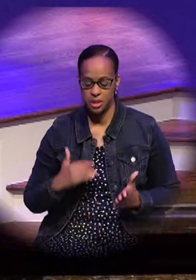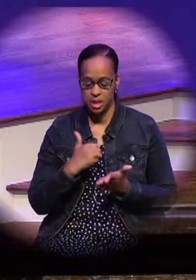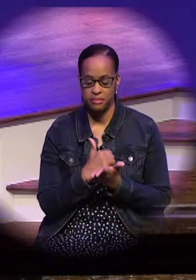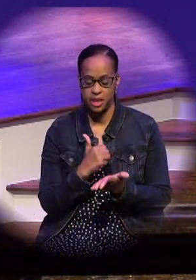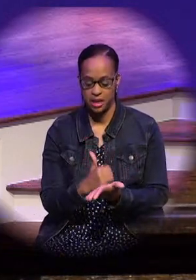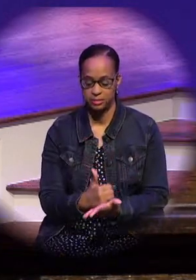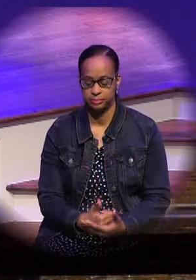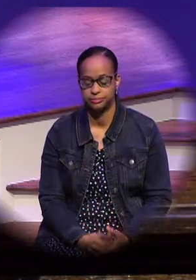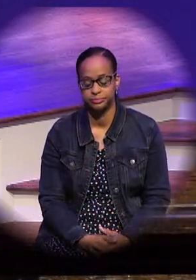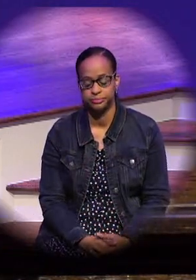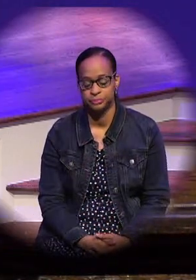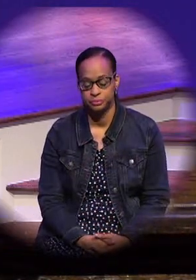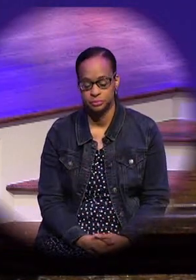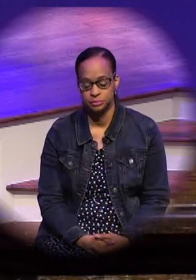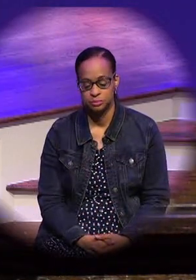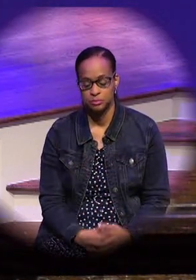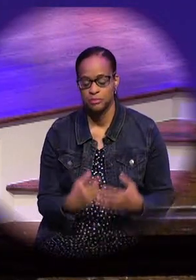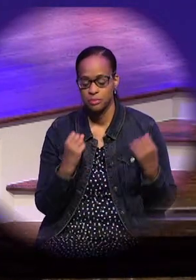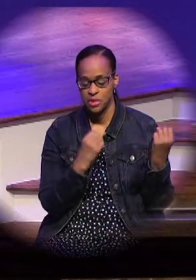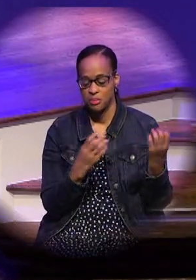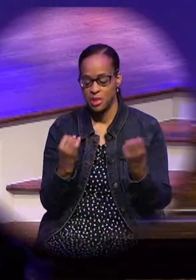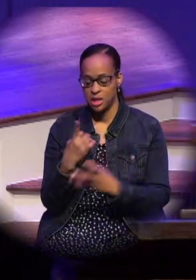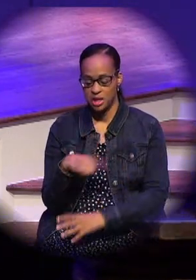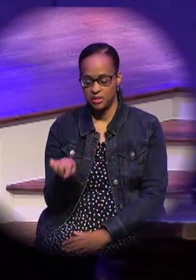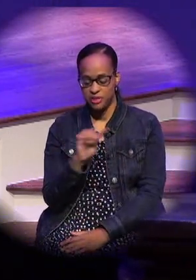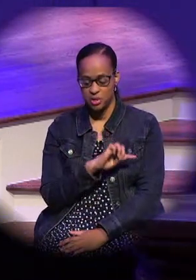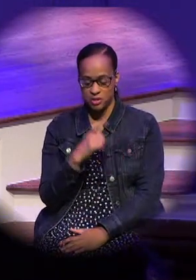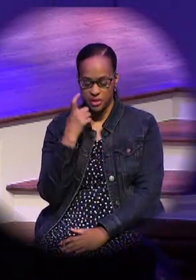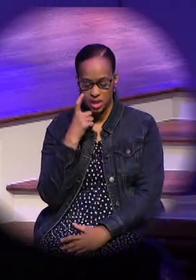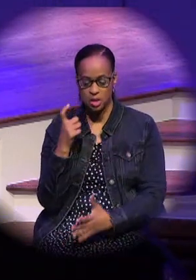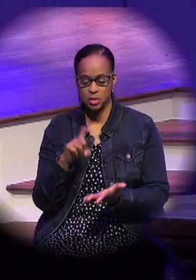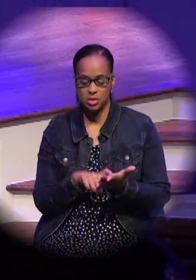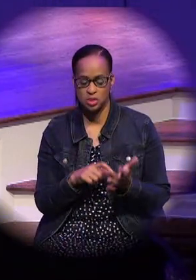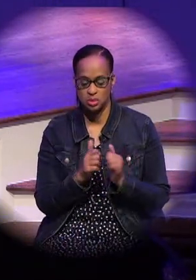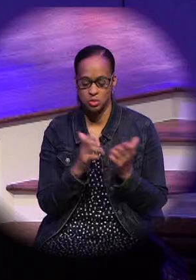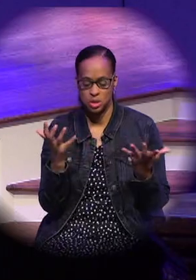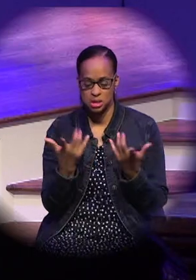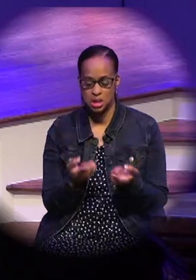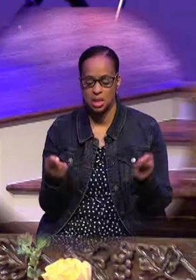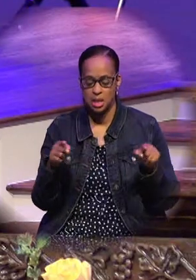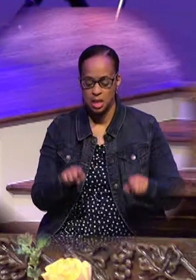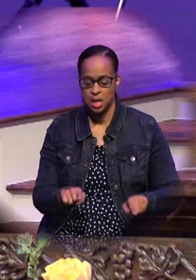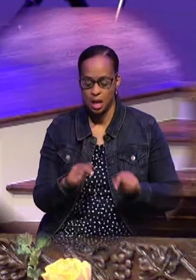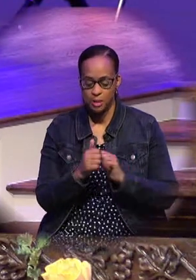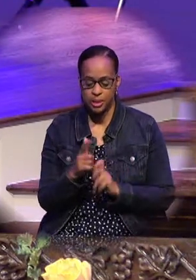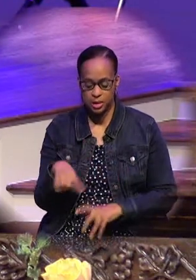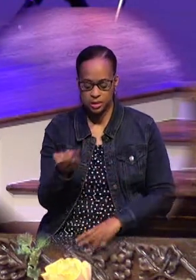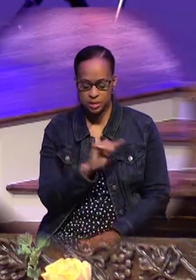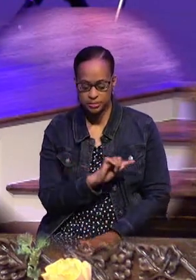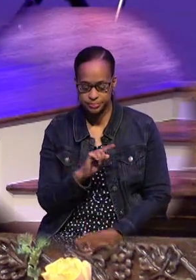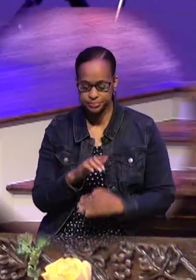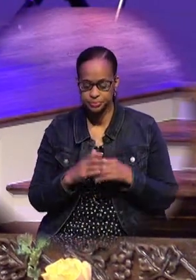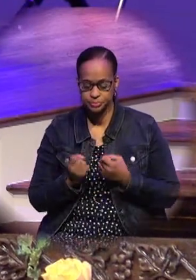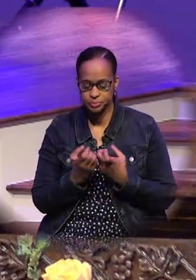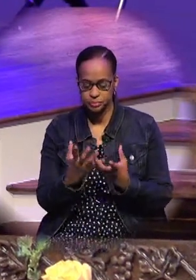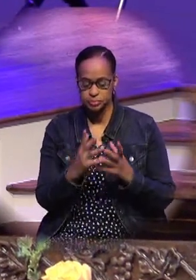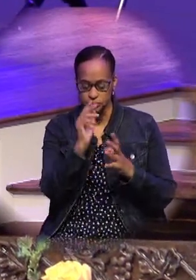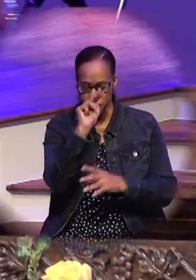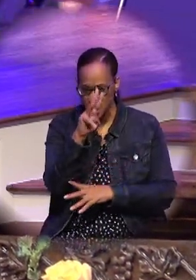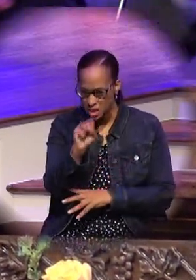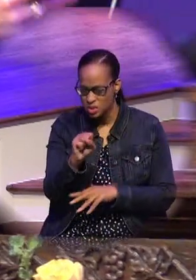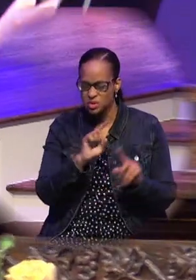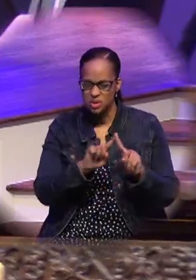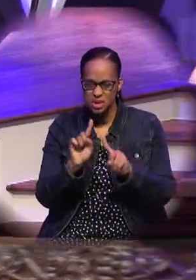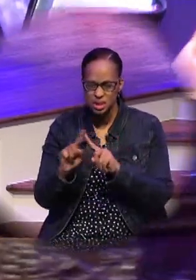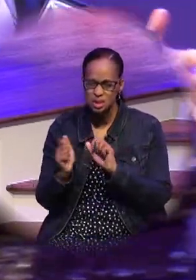Amen. Many of you have noticed what has happened at Asbury College. It's made the news. It's on all sorts